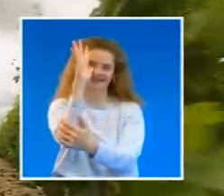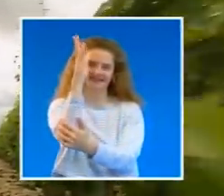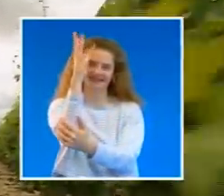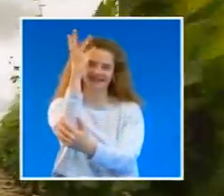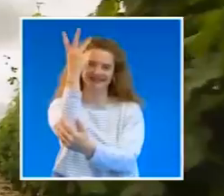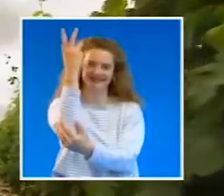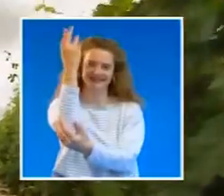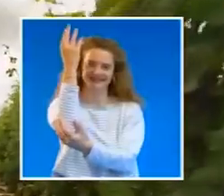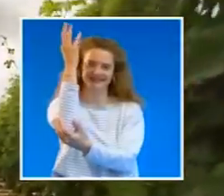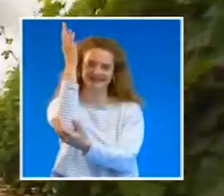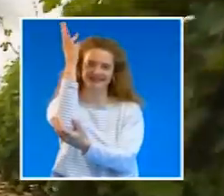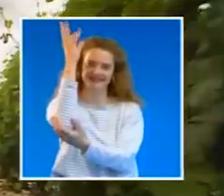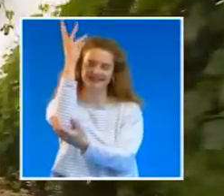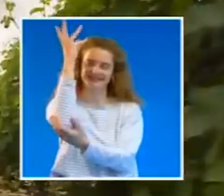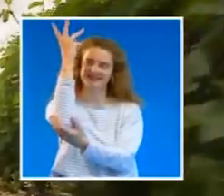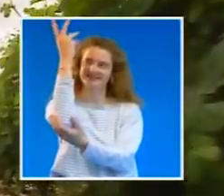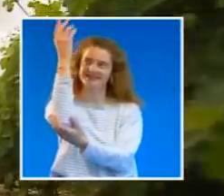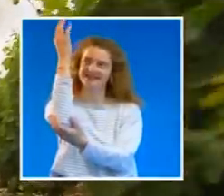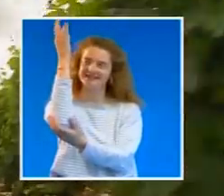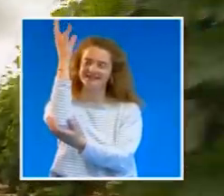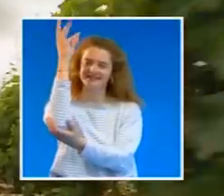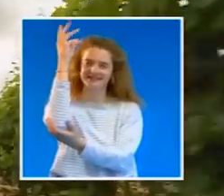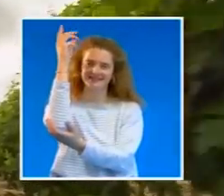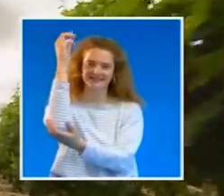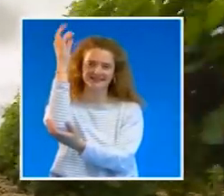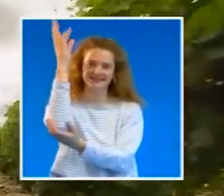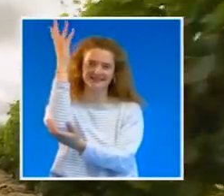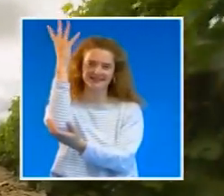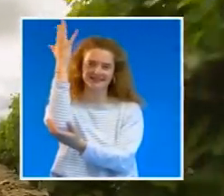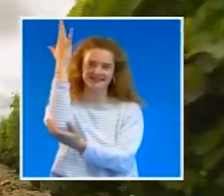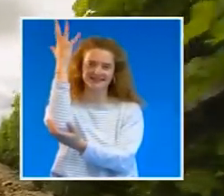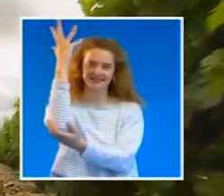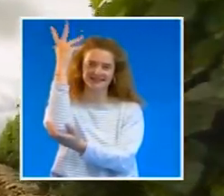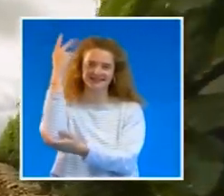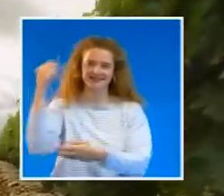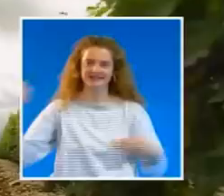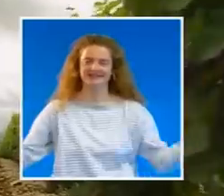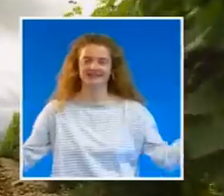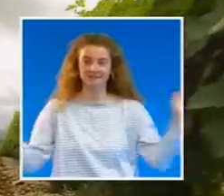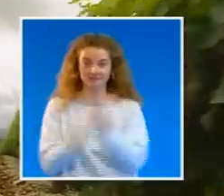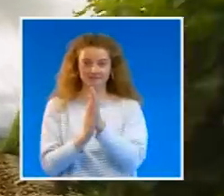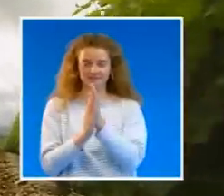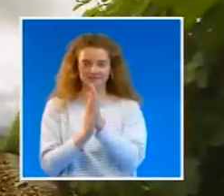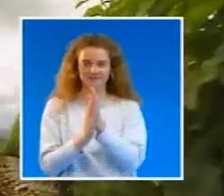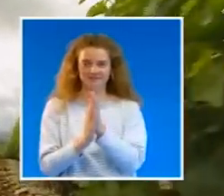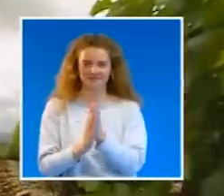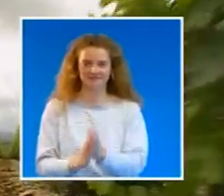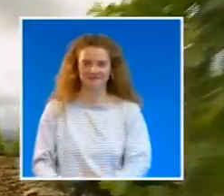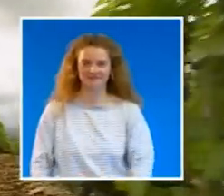They grew and did not stop until one day the pod went